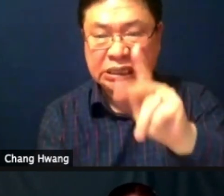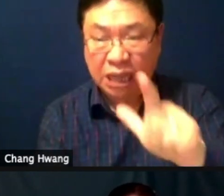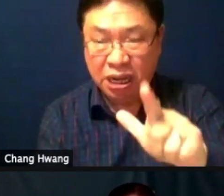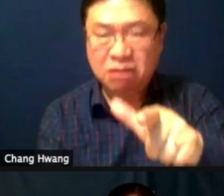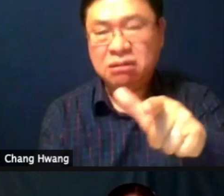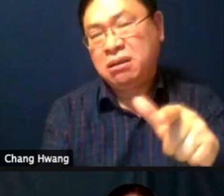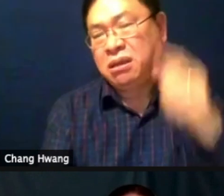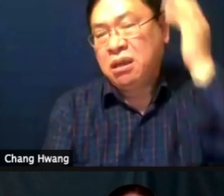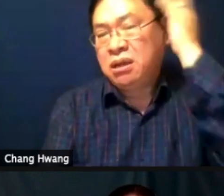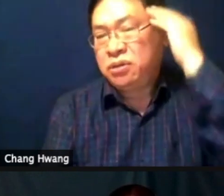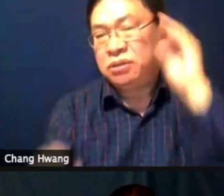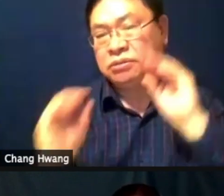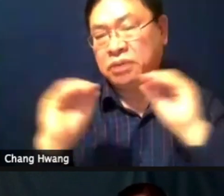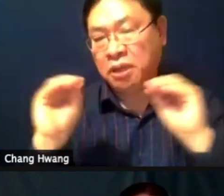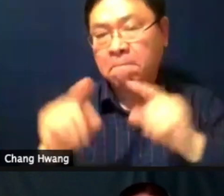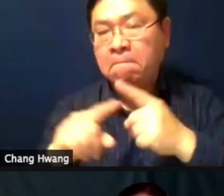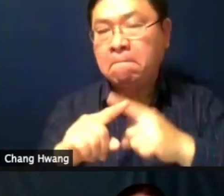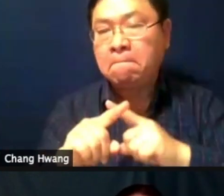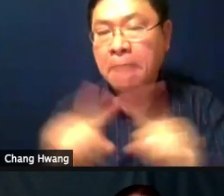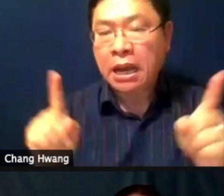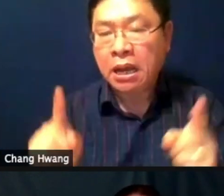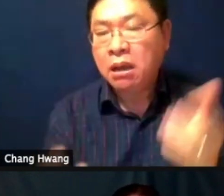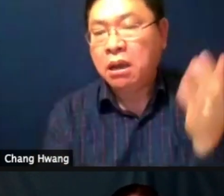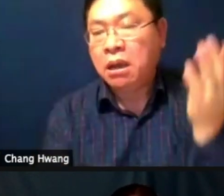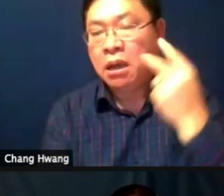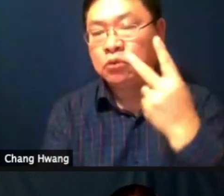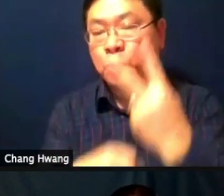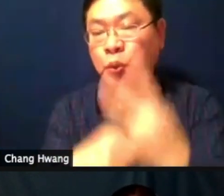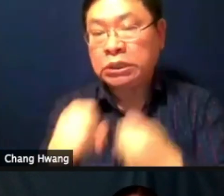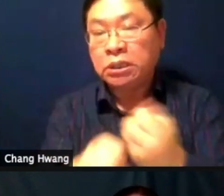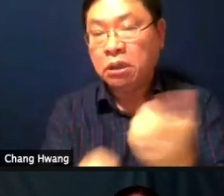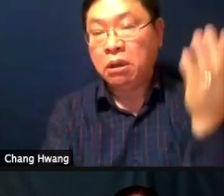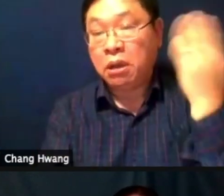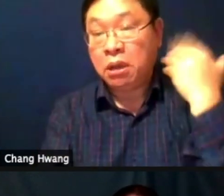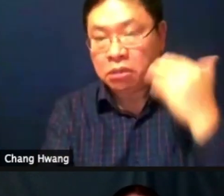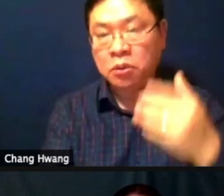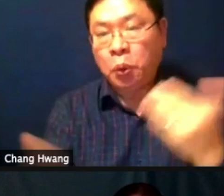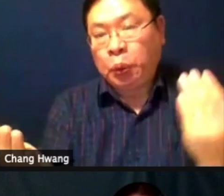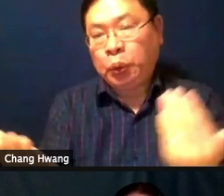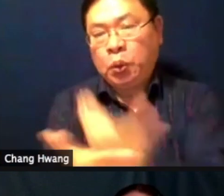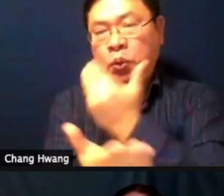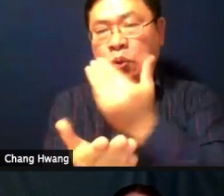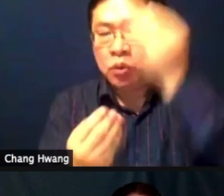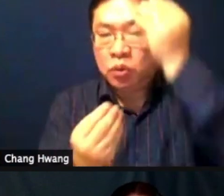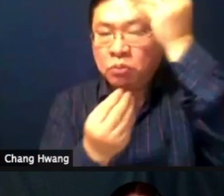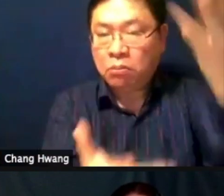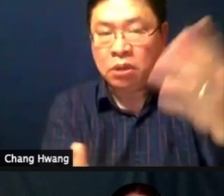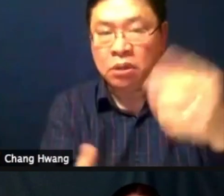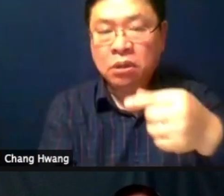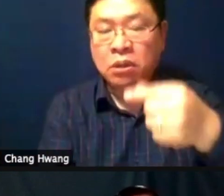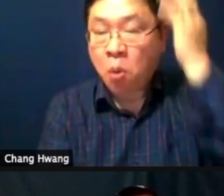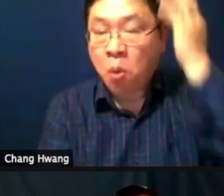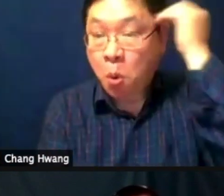writing skills. Glossing is something that we talk about in ASL. It's a way of labeling